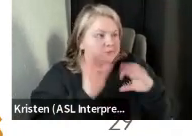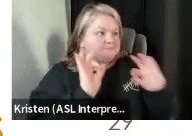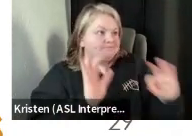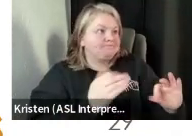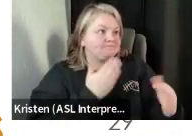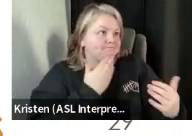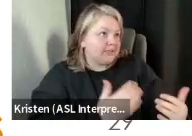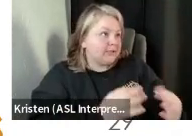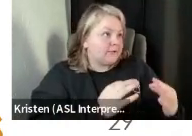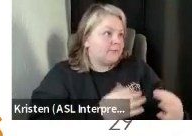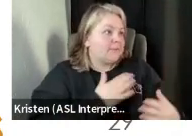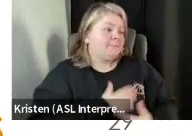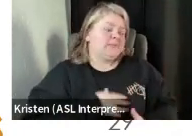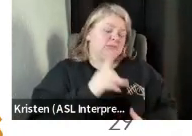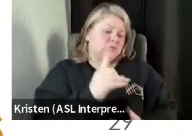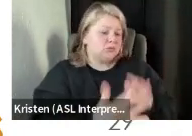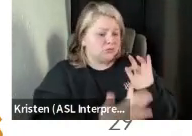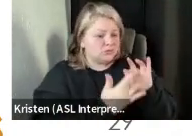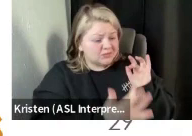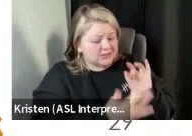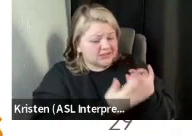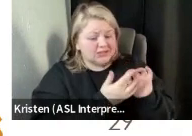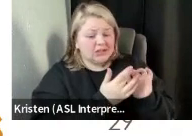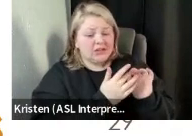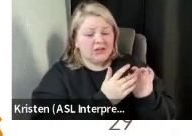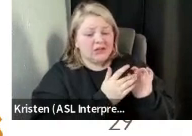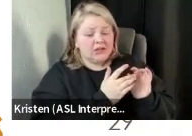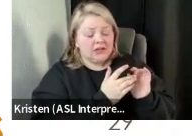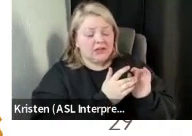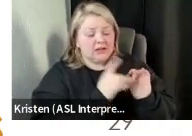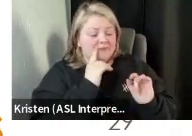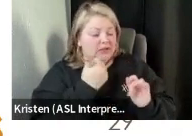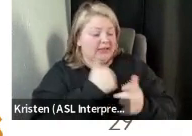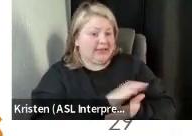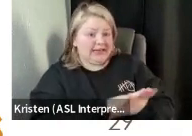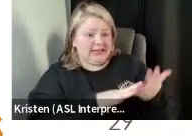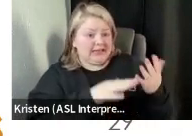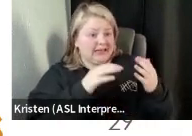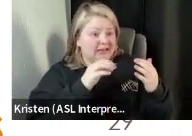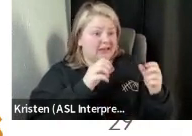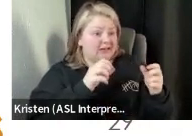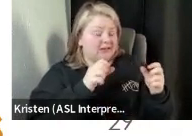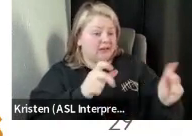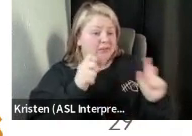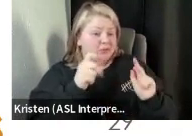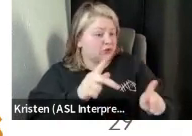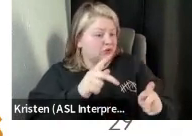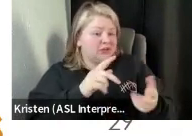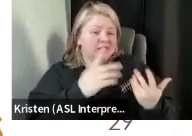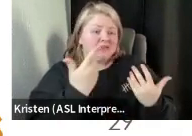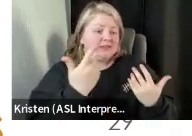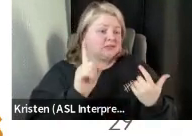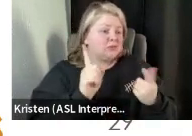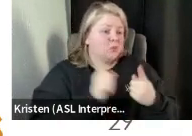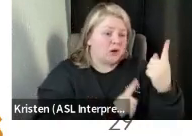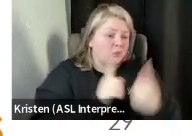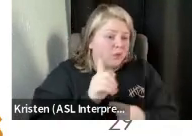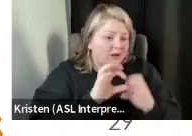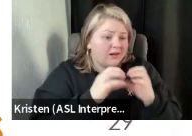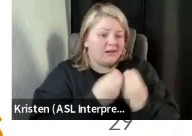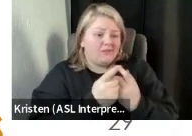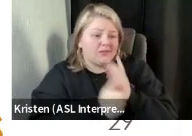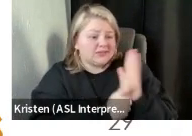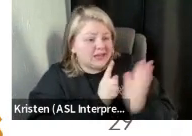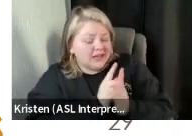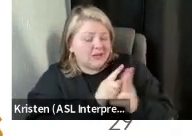And please reach out to us through any of those opportunities, either through the office hours, the one-on-ones, or send us an